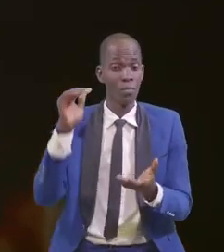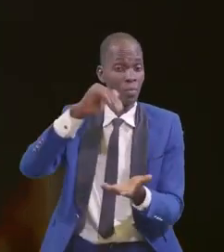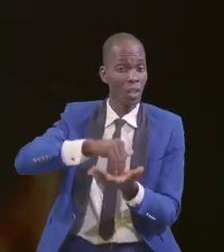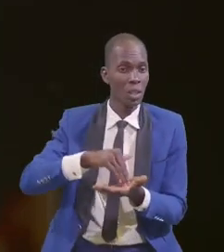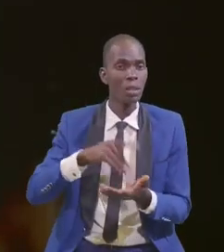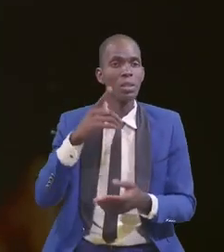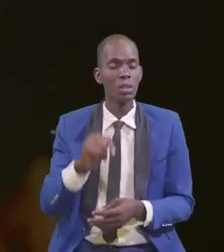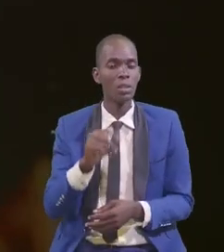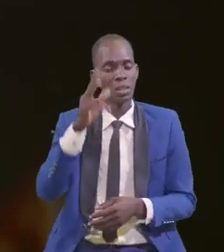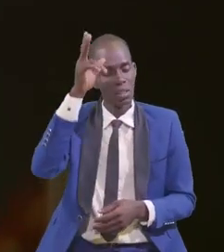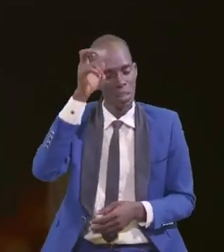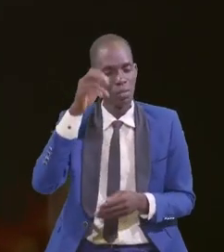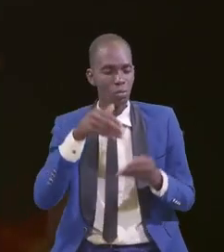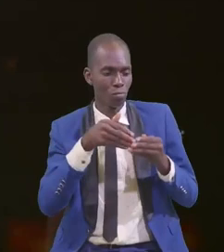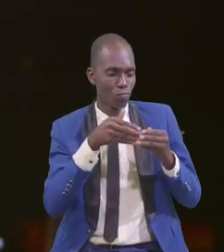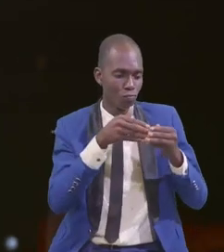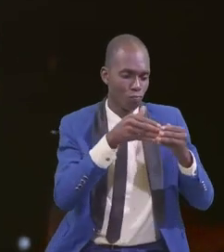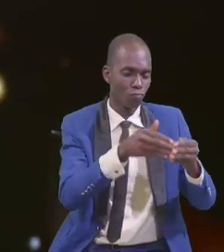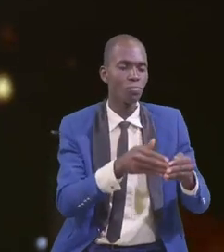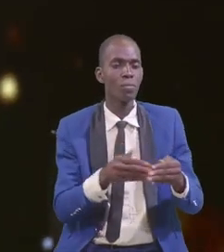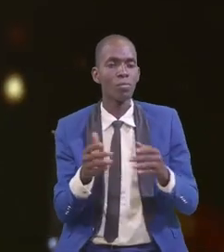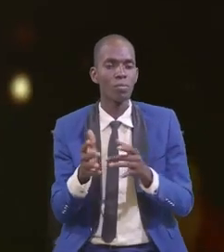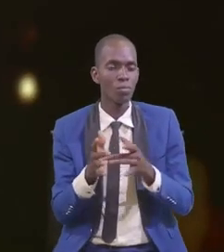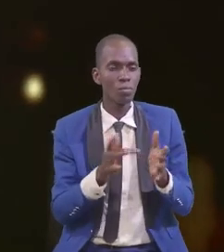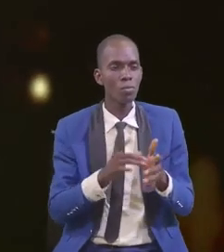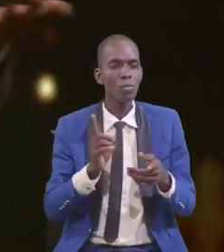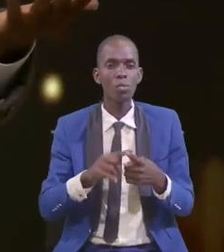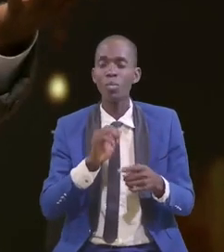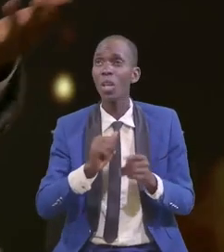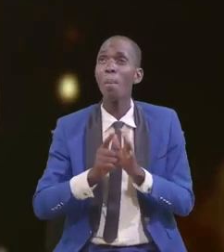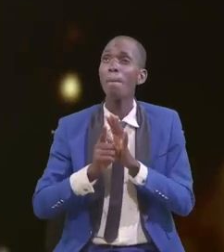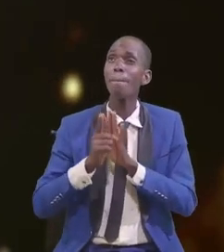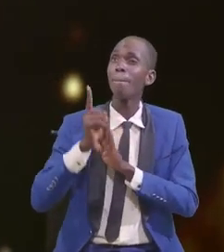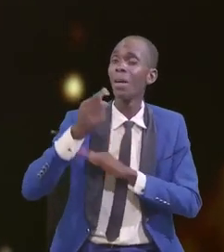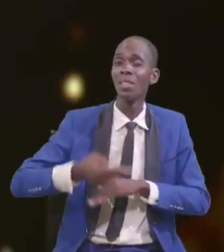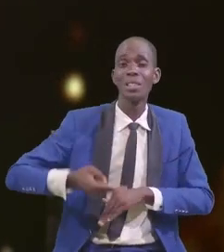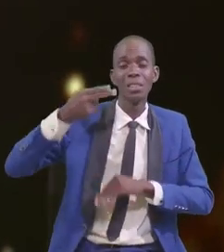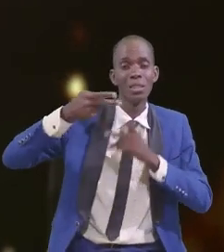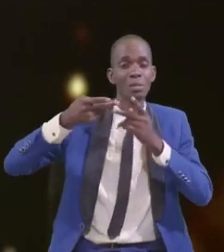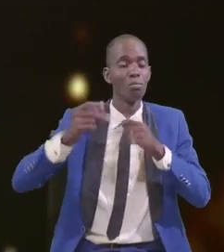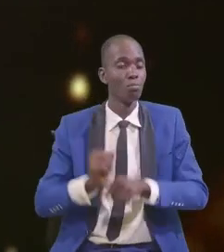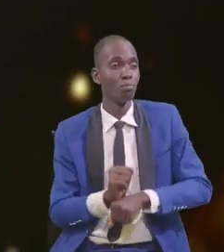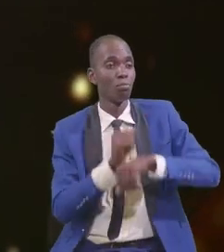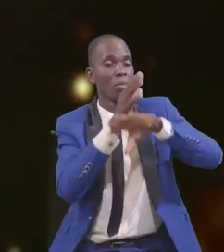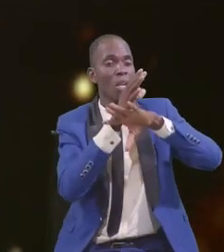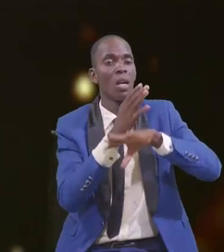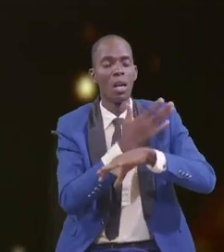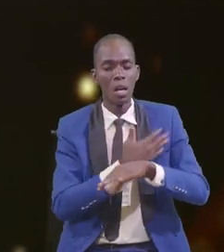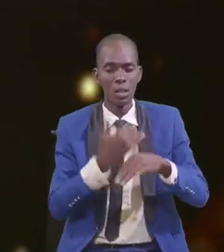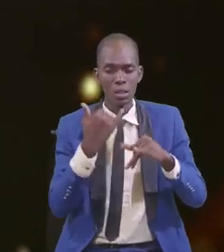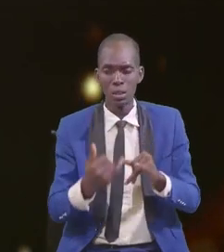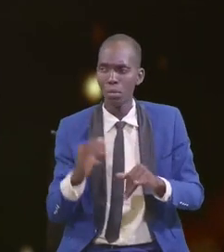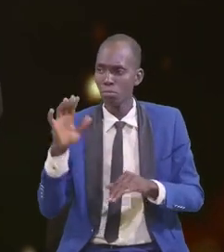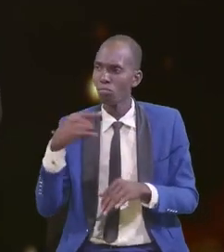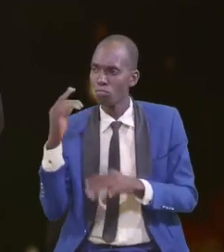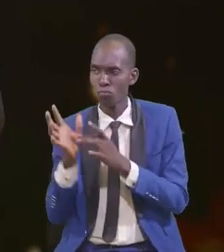up into an exceeding high mountain and showed him all the